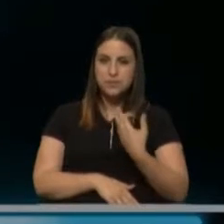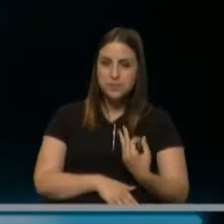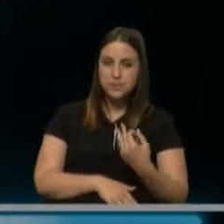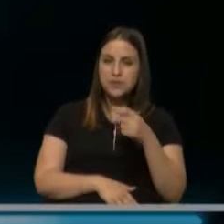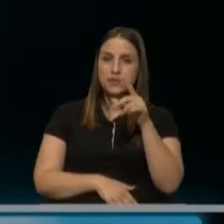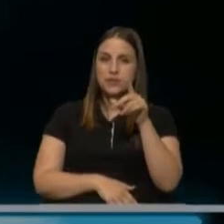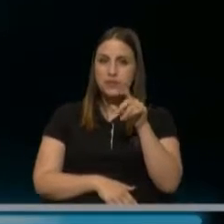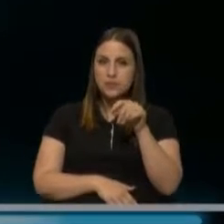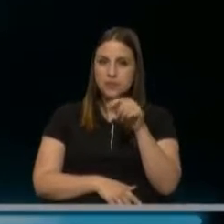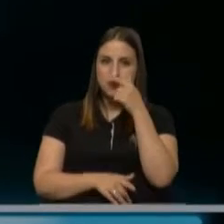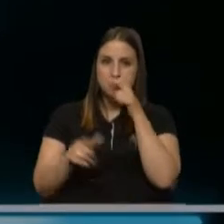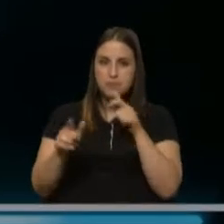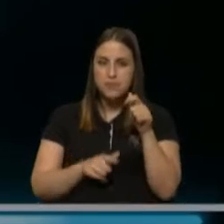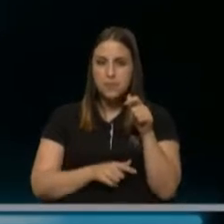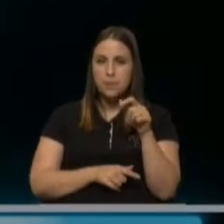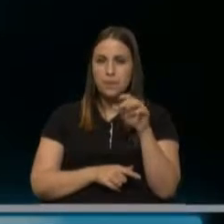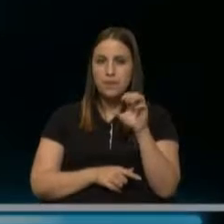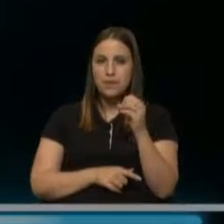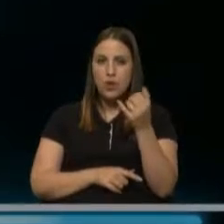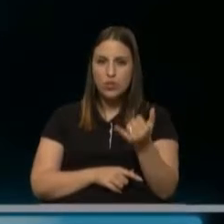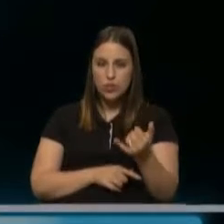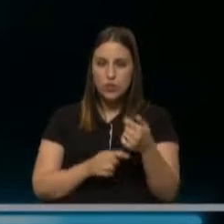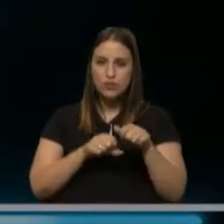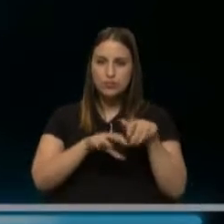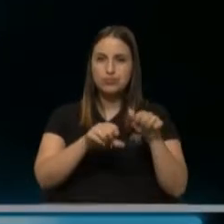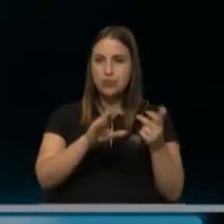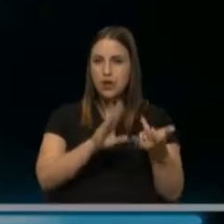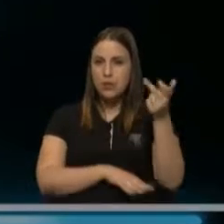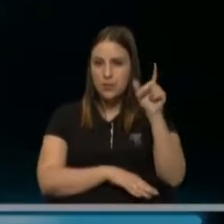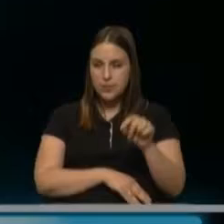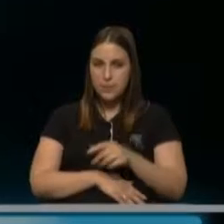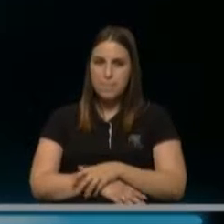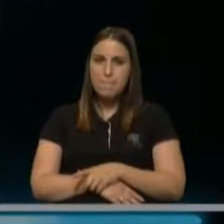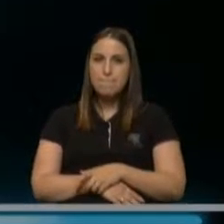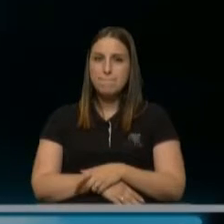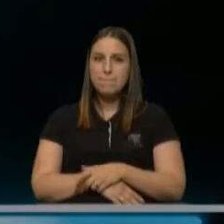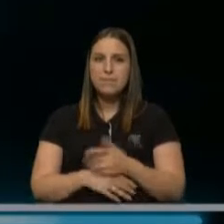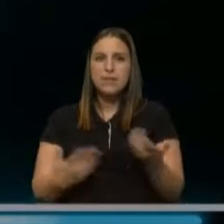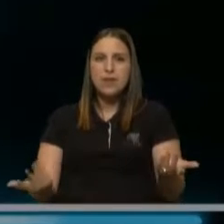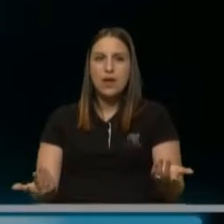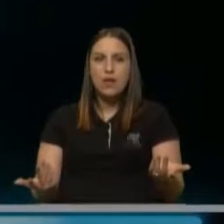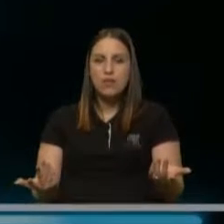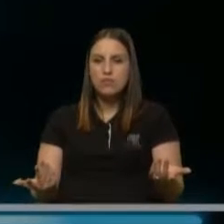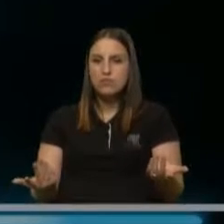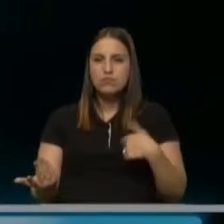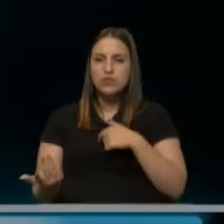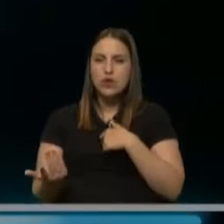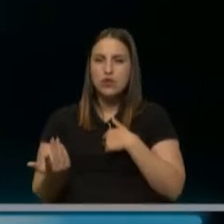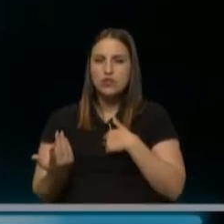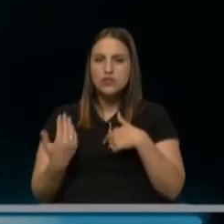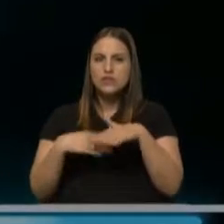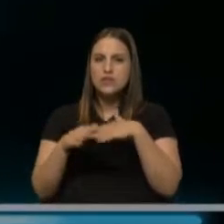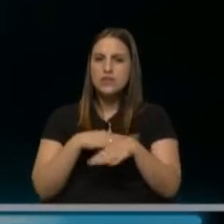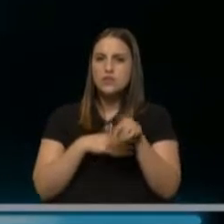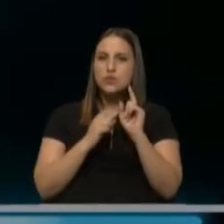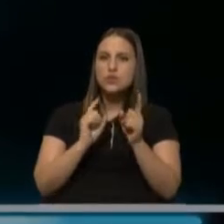with 0.5% of CO2 equivalent emissions, and how our ICT industry can tackle